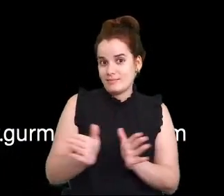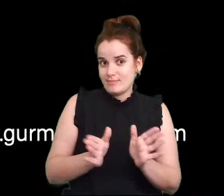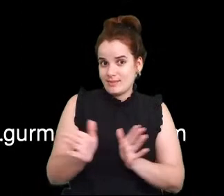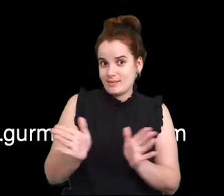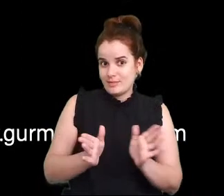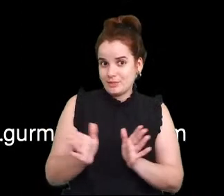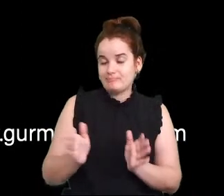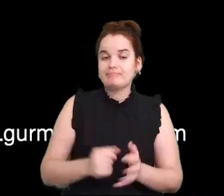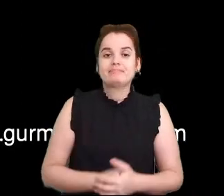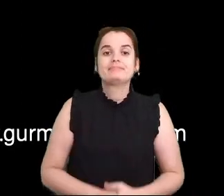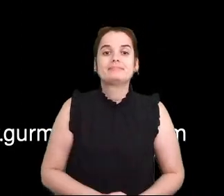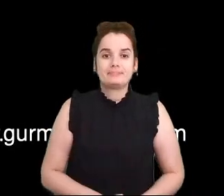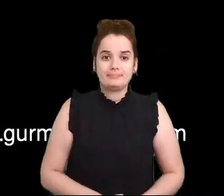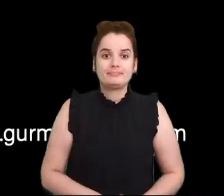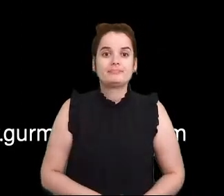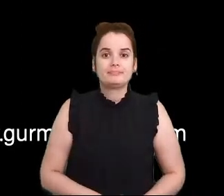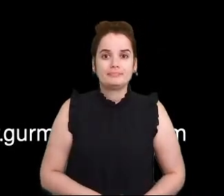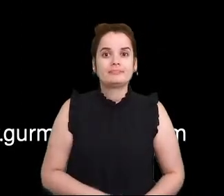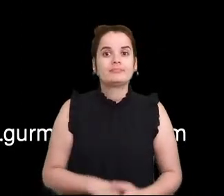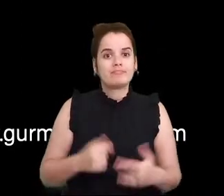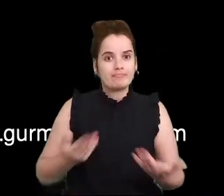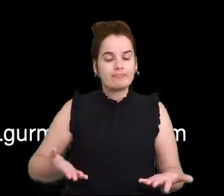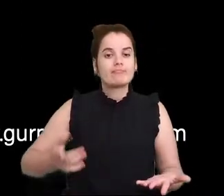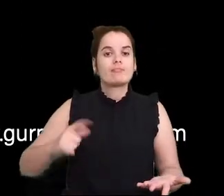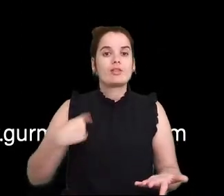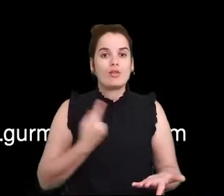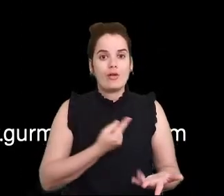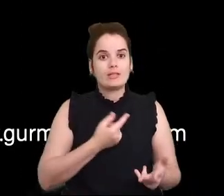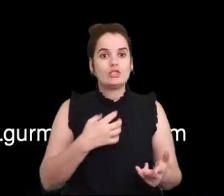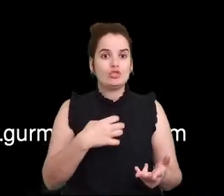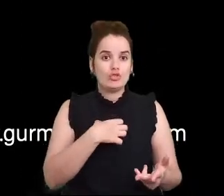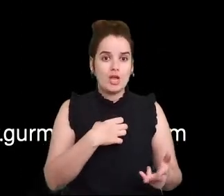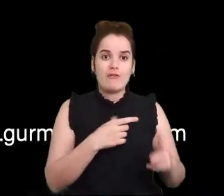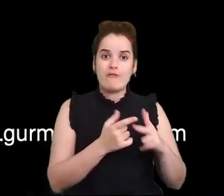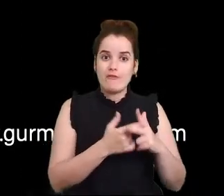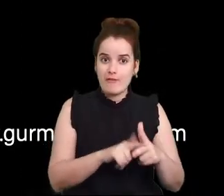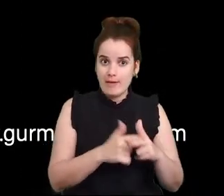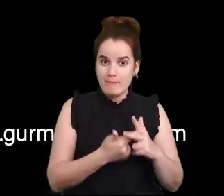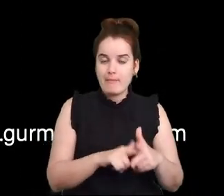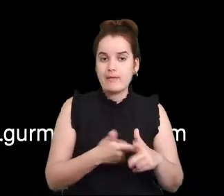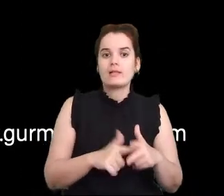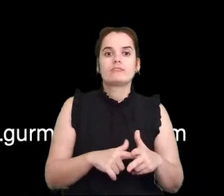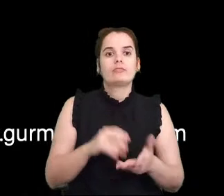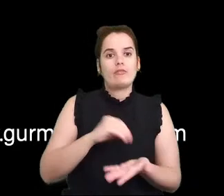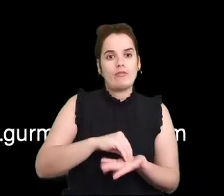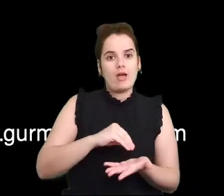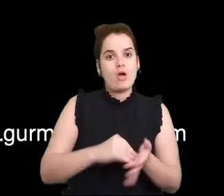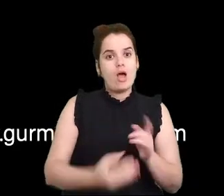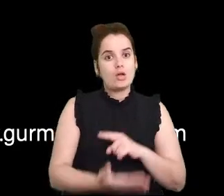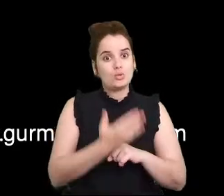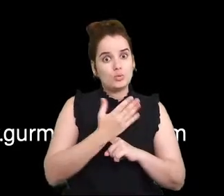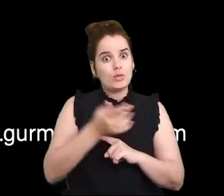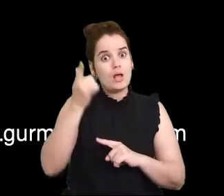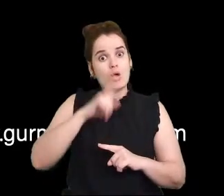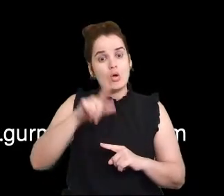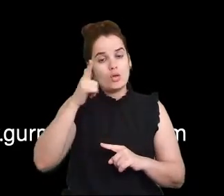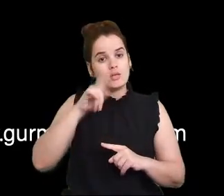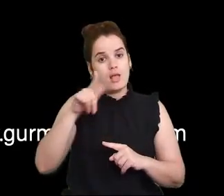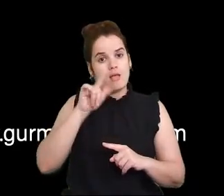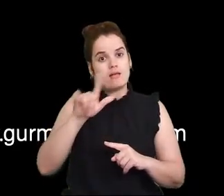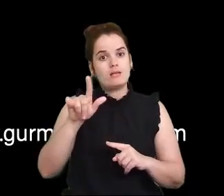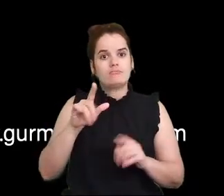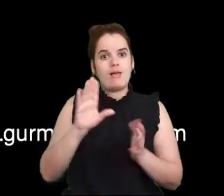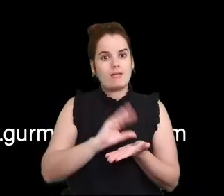our tools still don't help us achieve data variety. I'll explain what that means in a bit. So I borrowed